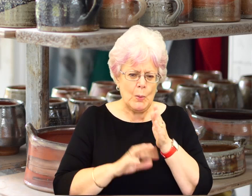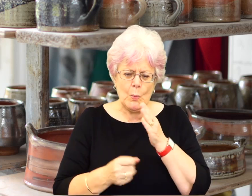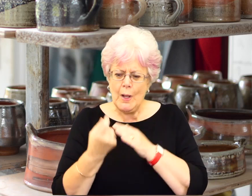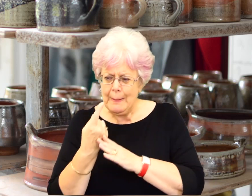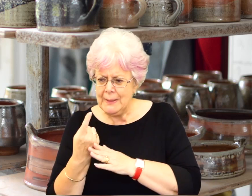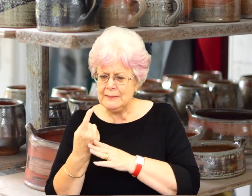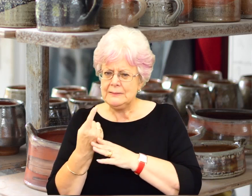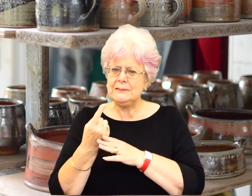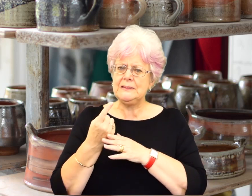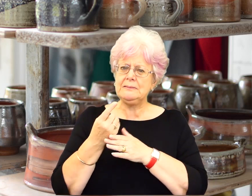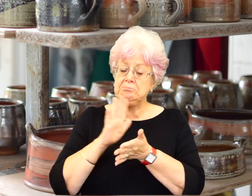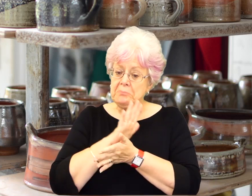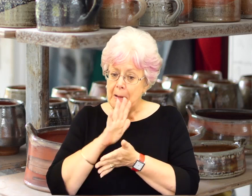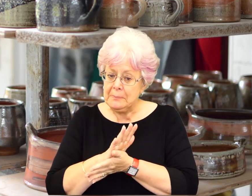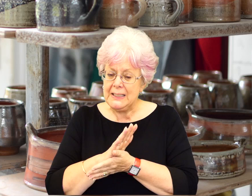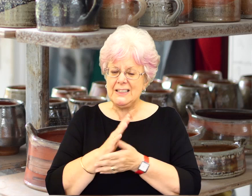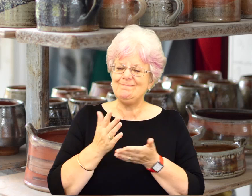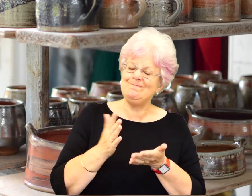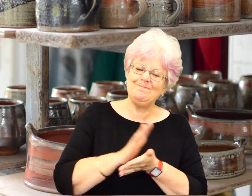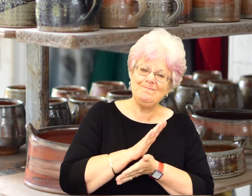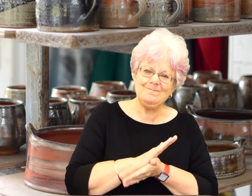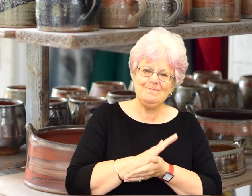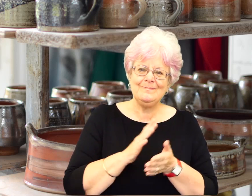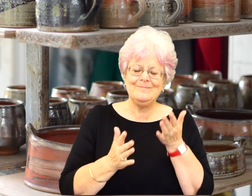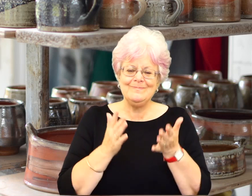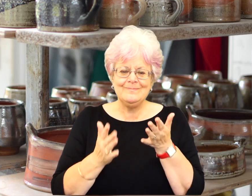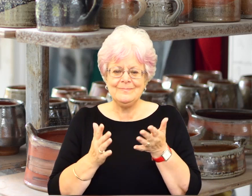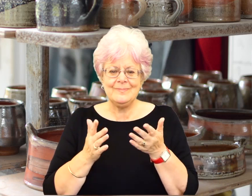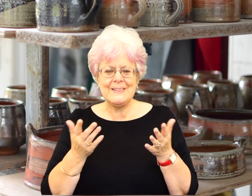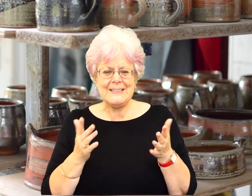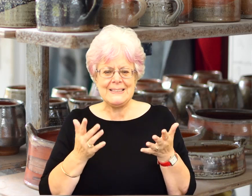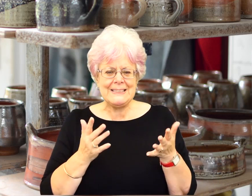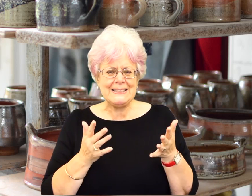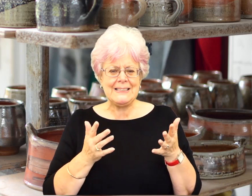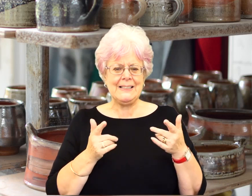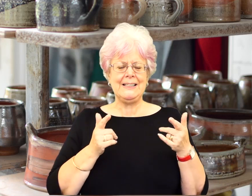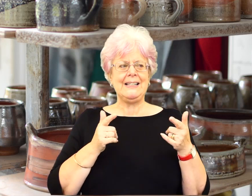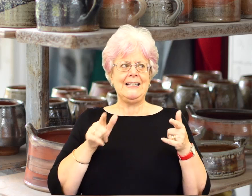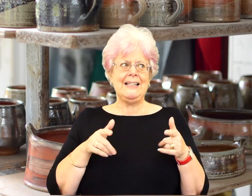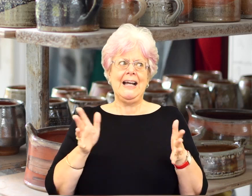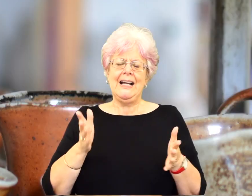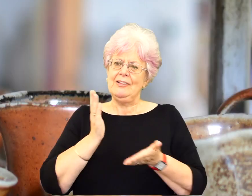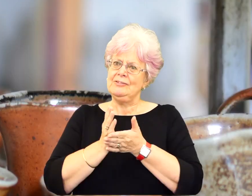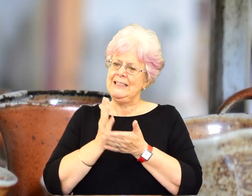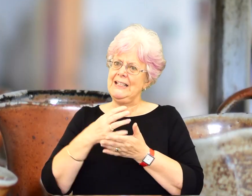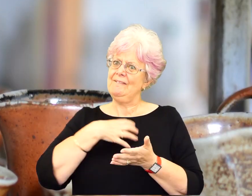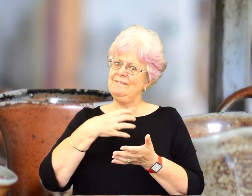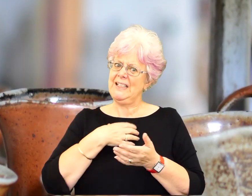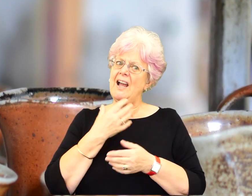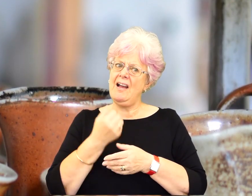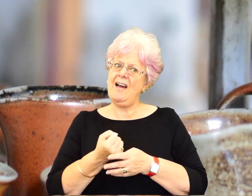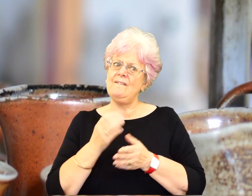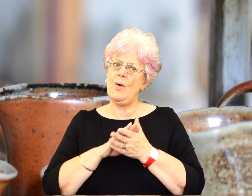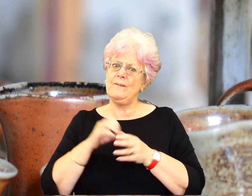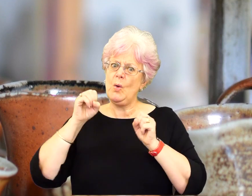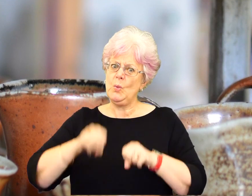that I've kind of tried to keep with me. I do have a lot of fear of losing my ideas, so I try to keep